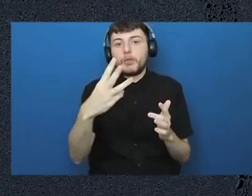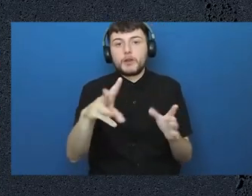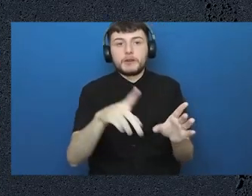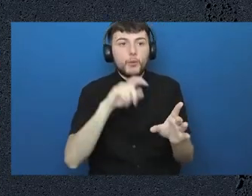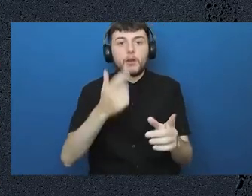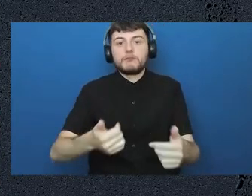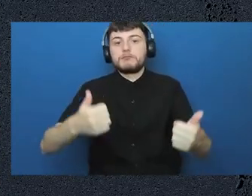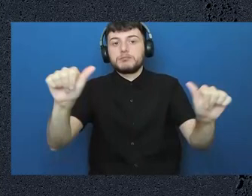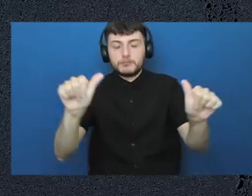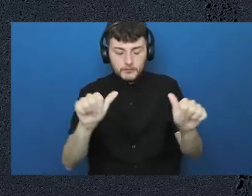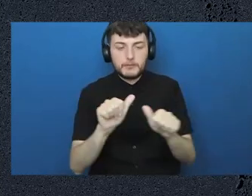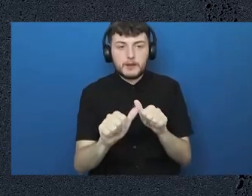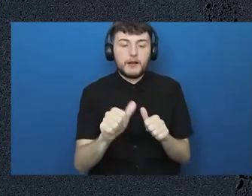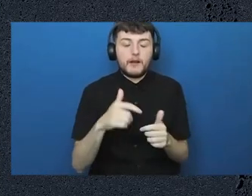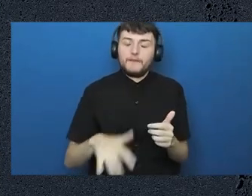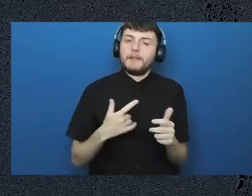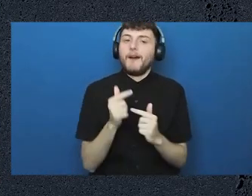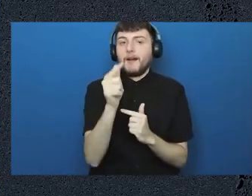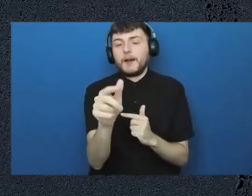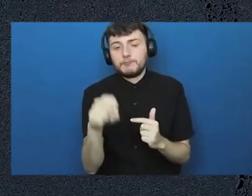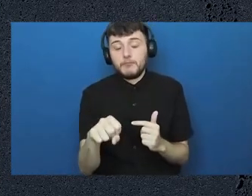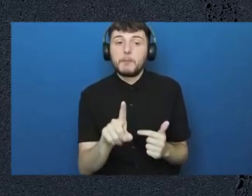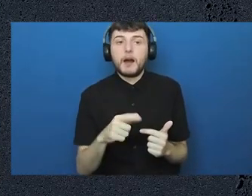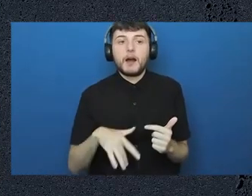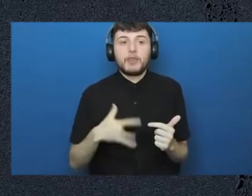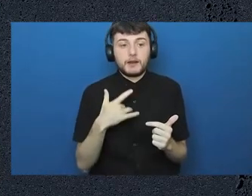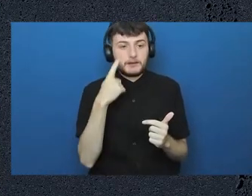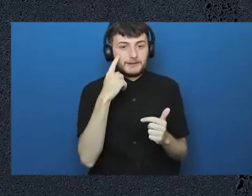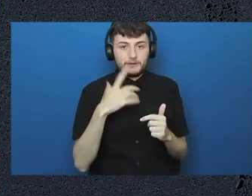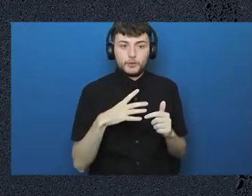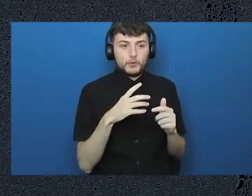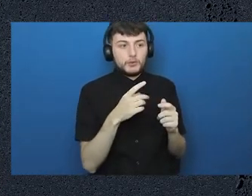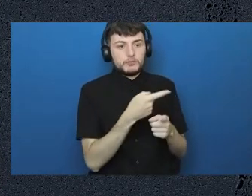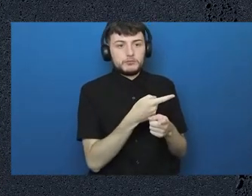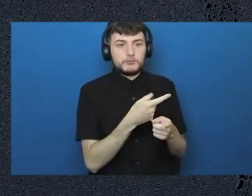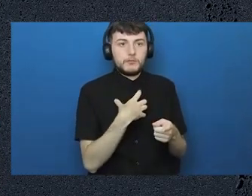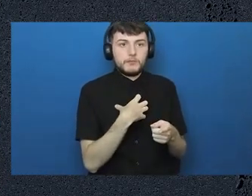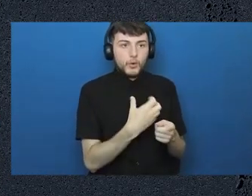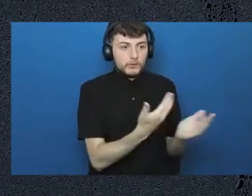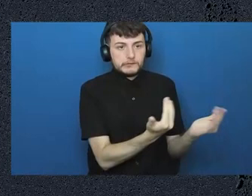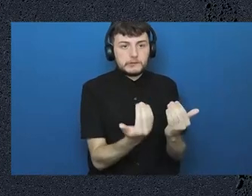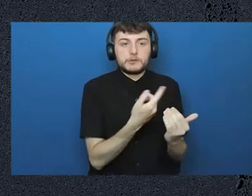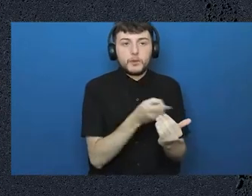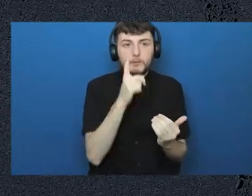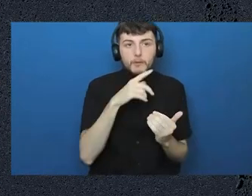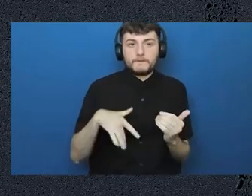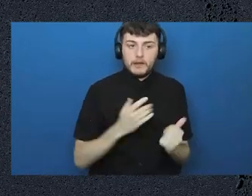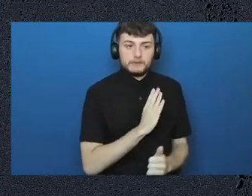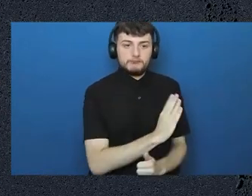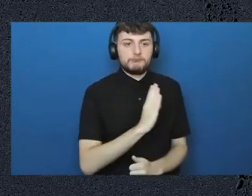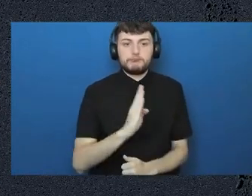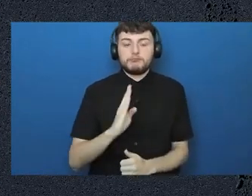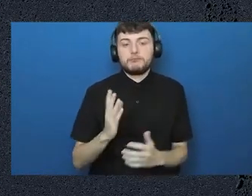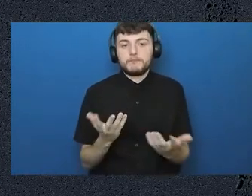really the case of having more people to attract more people who look like them and feel like them and think like them. I don't know, it's just like an eye-opener in some